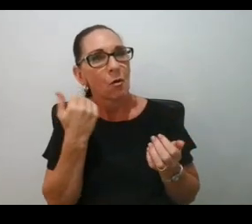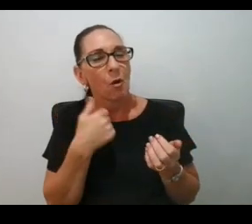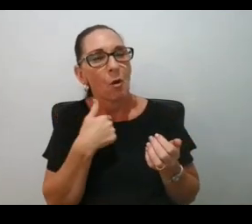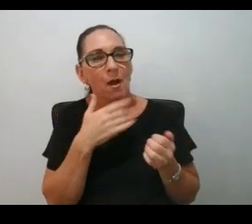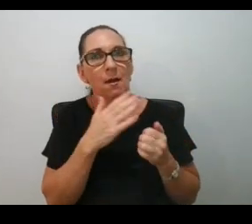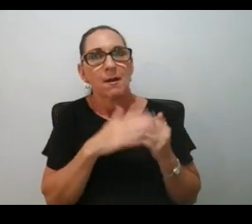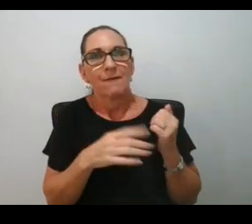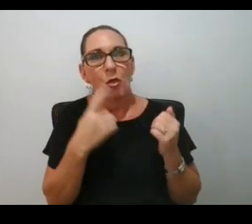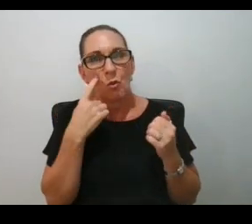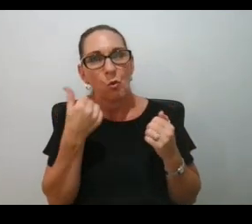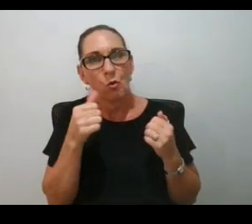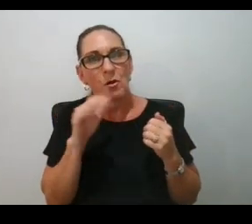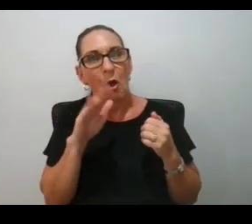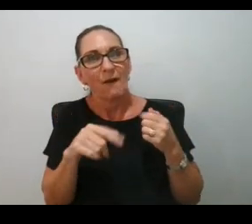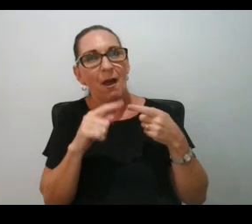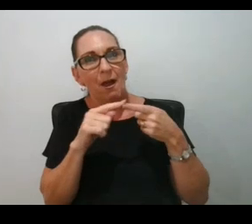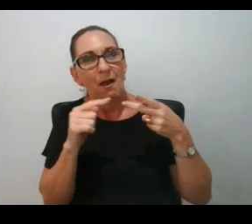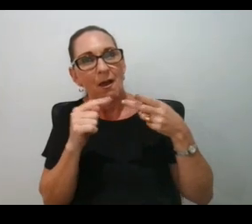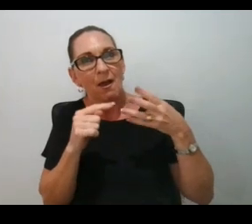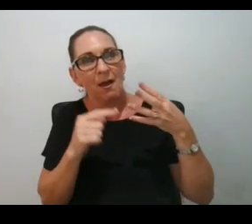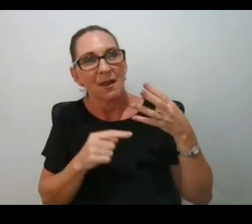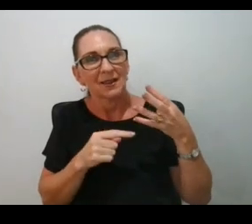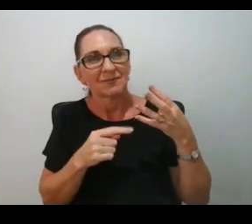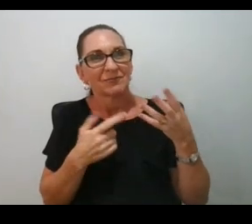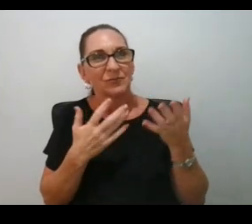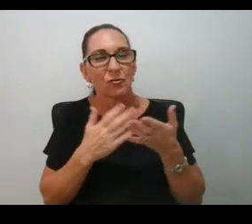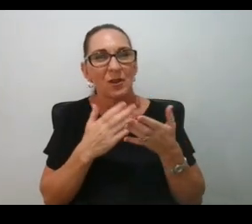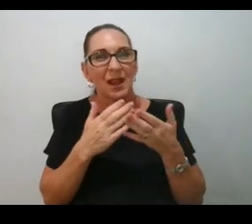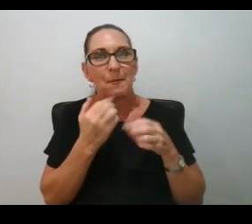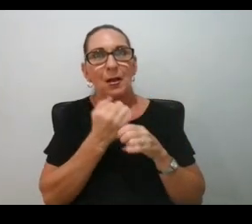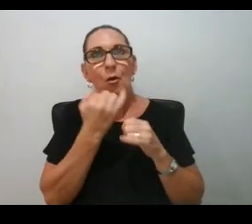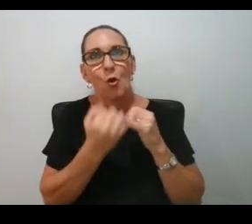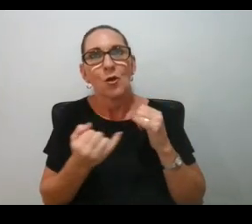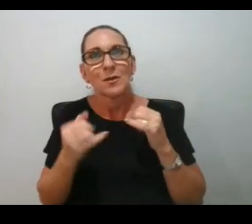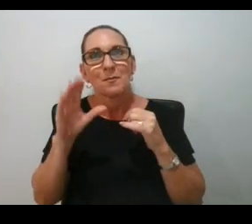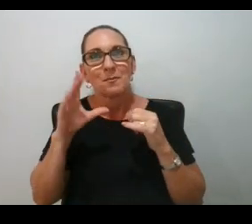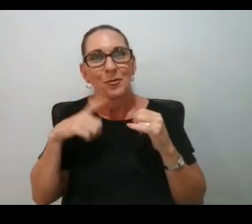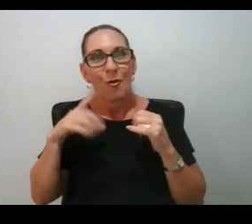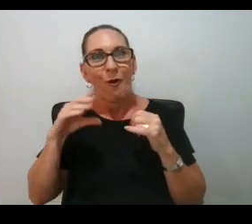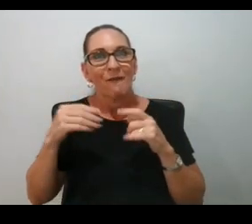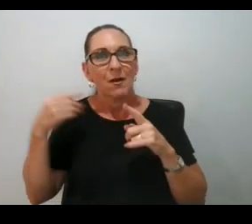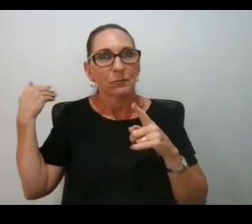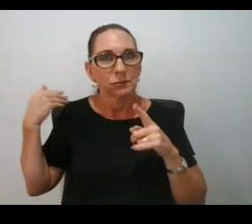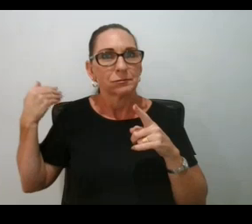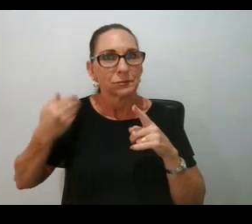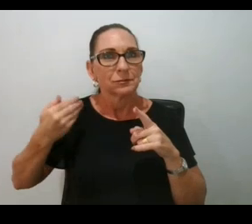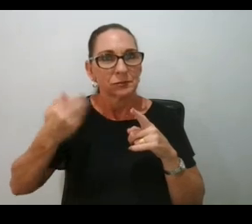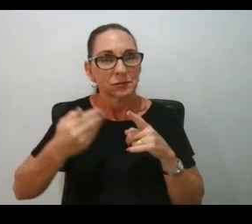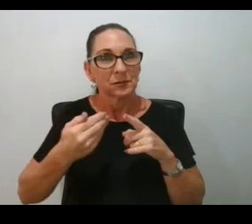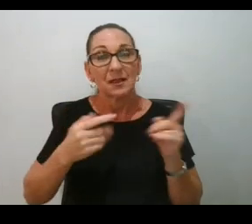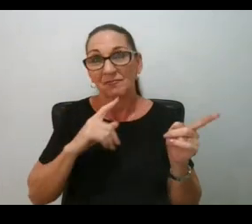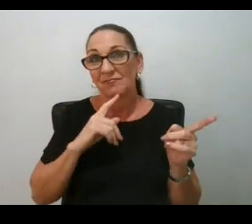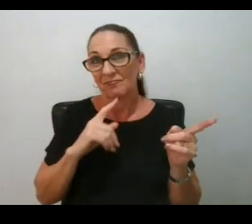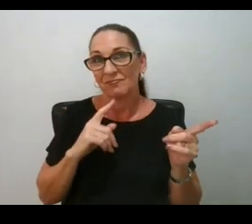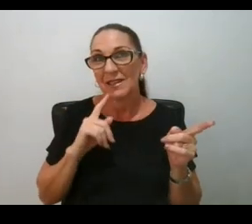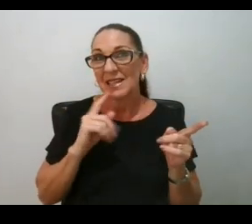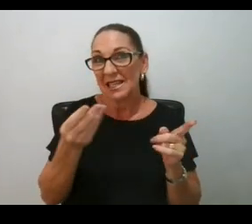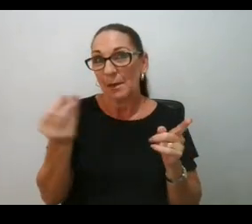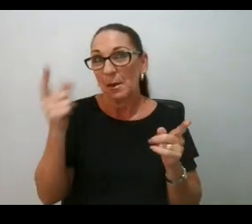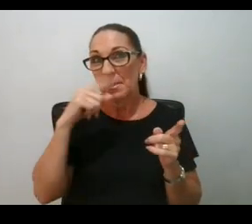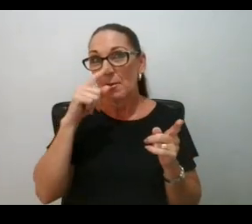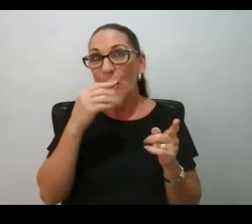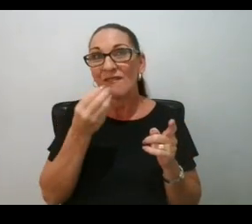of, particularly after a disaster, and it just, like you said, compounds. So thank you. And if you've had people who've had food spoilage